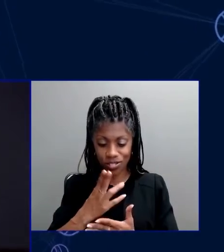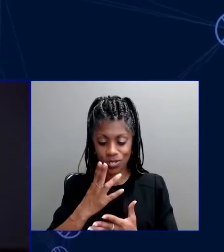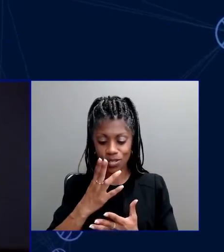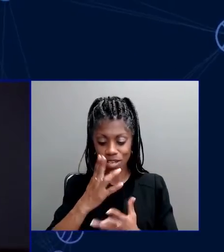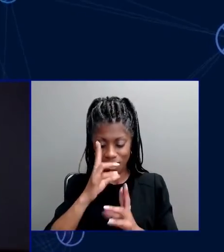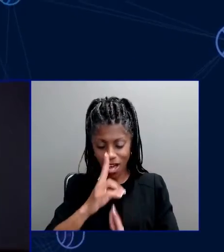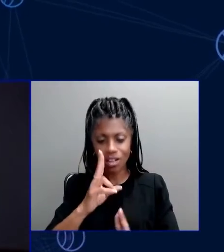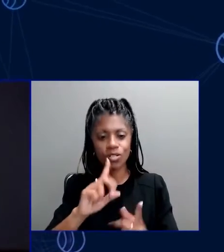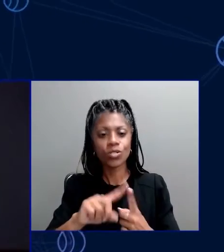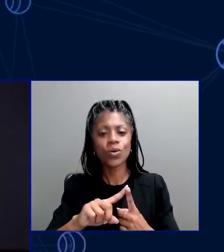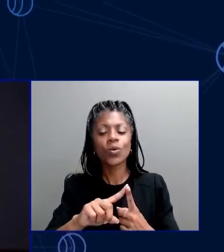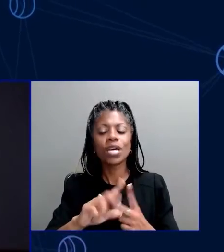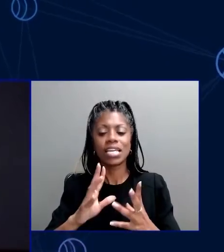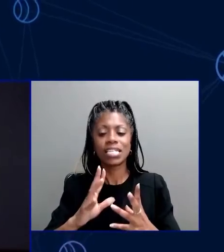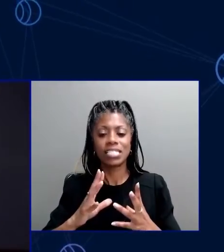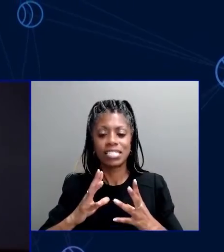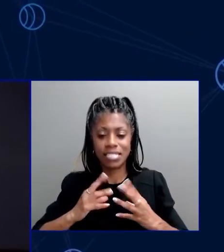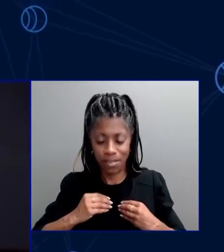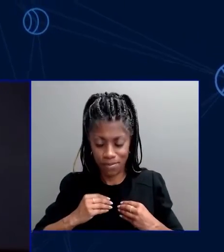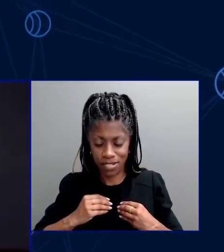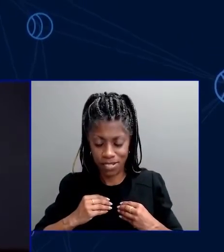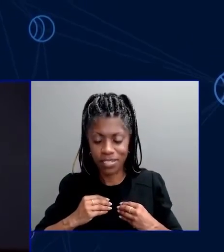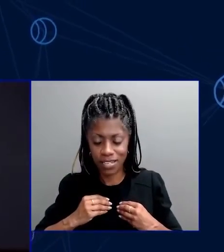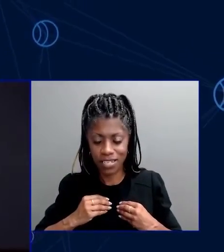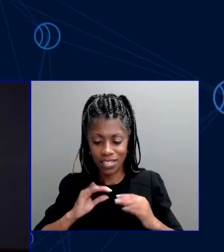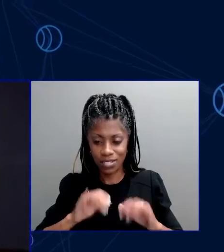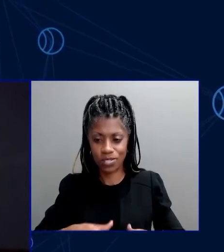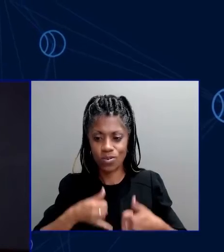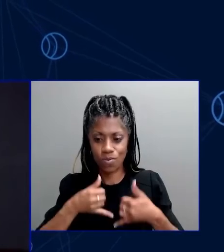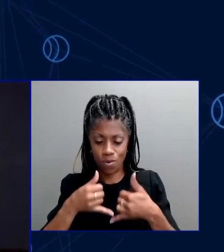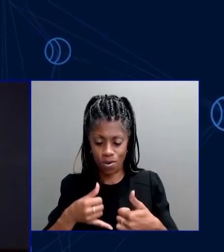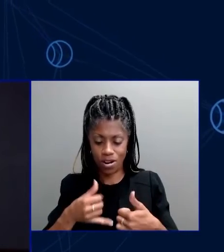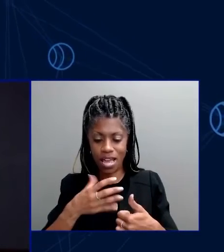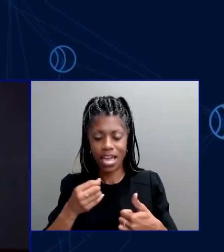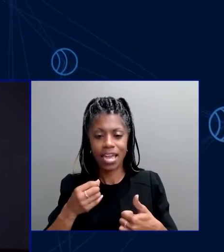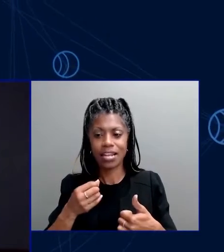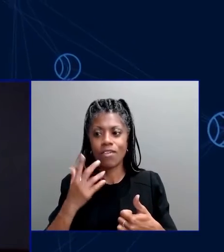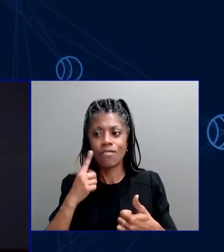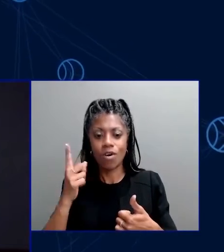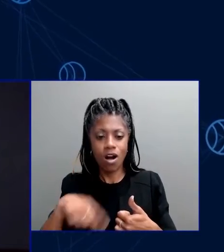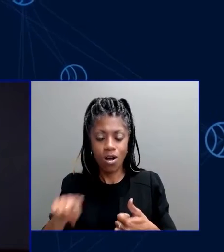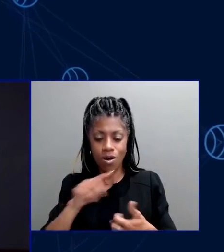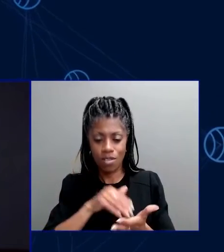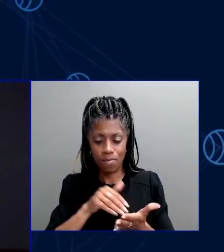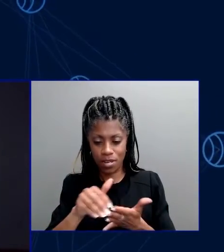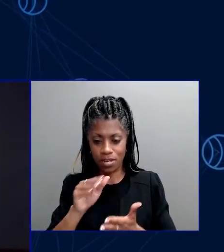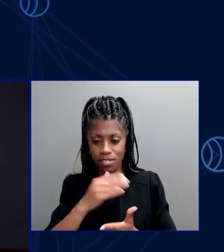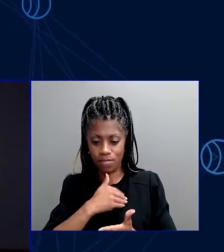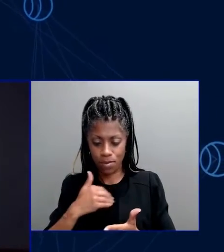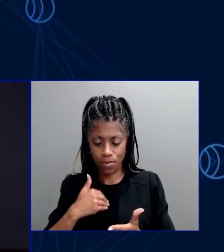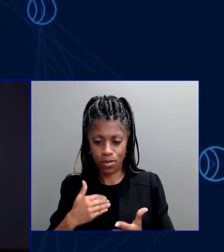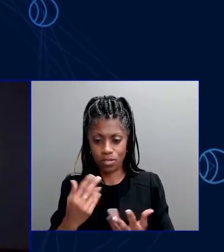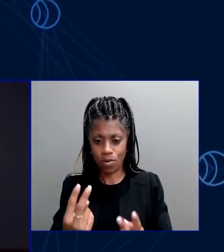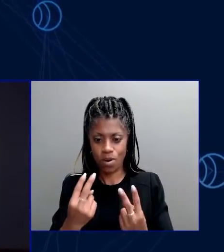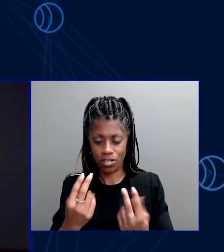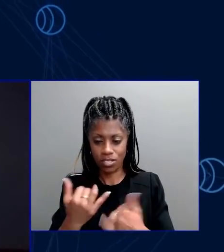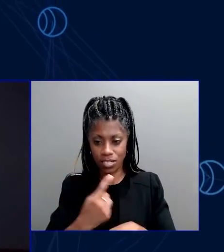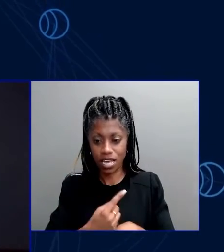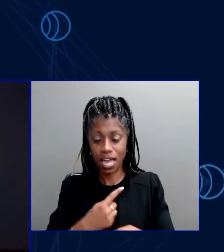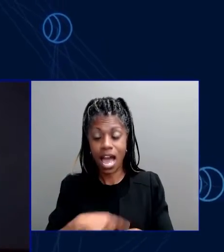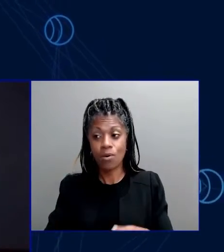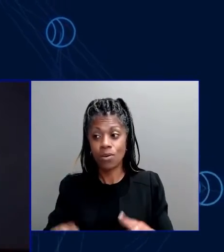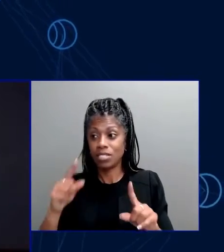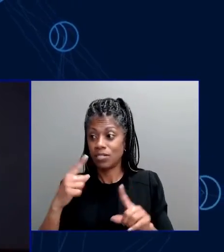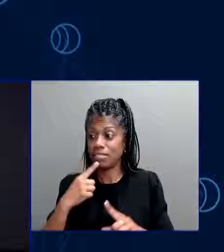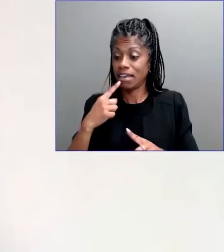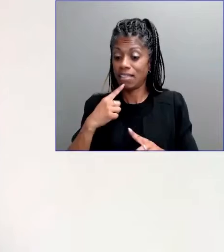Award on behalf of United We Dream staff and our millions of members across the country. I want to acknowledge that this is the first time in